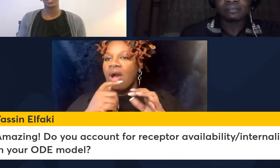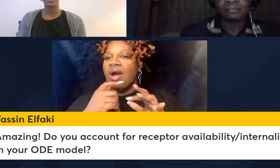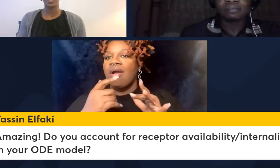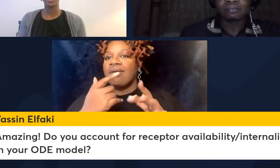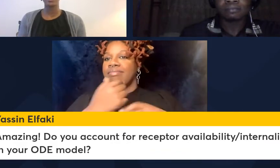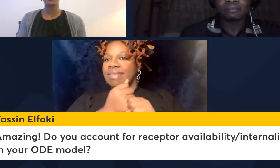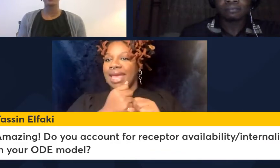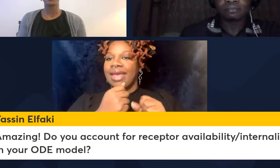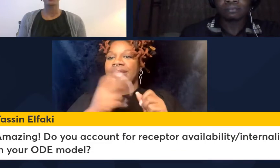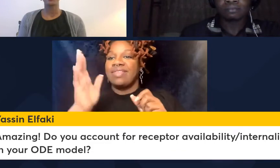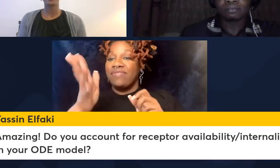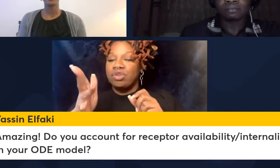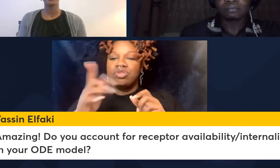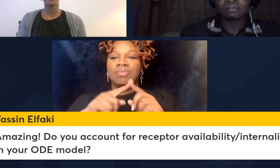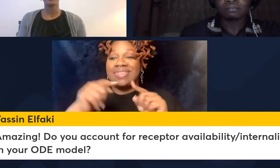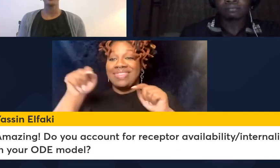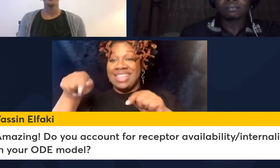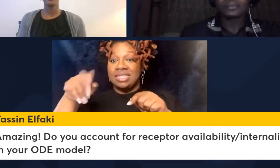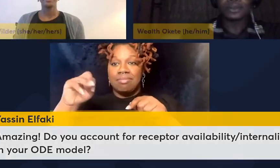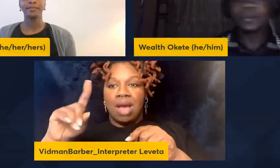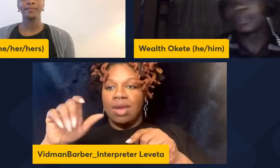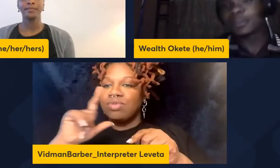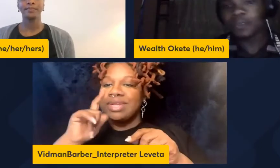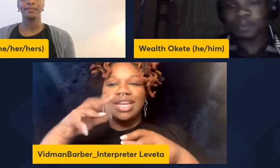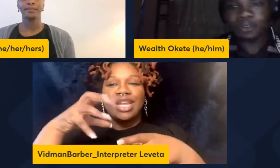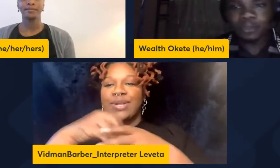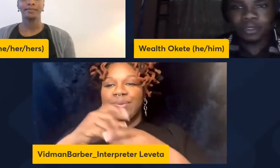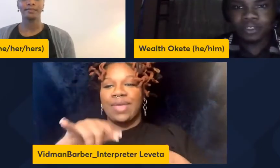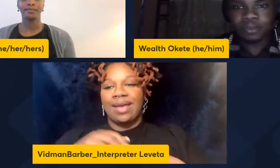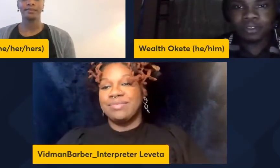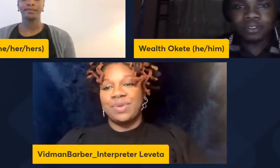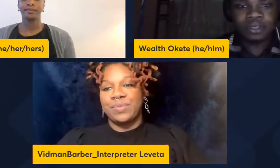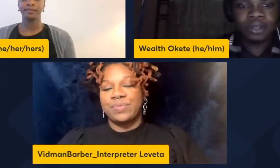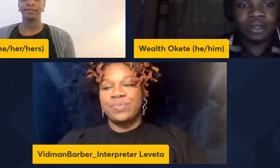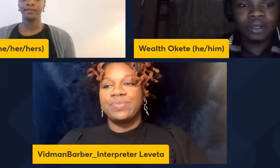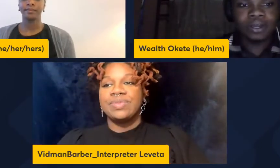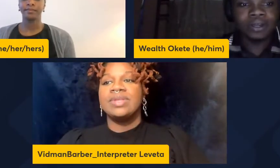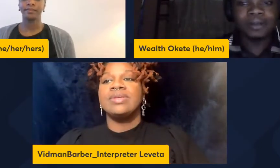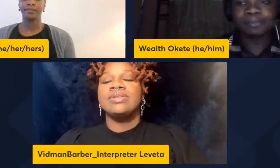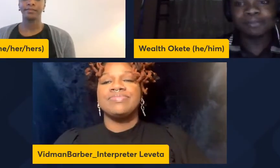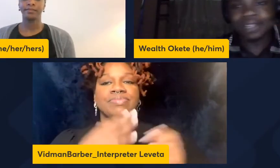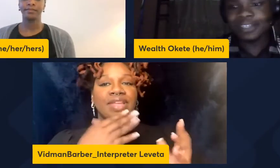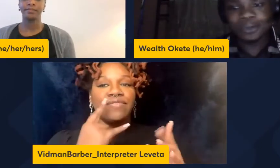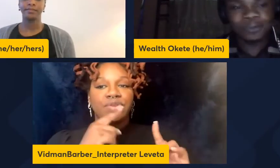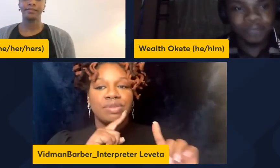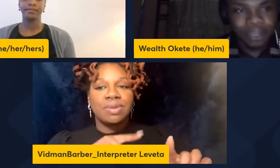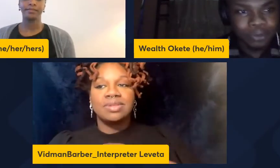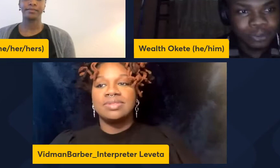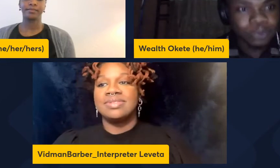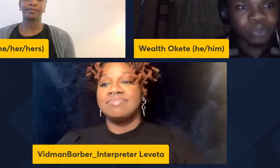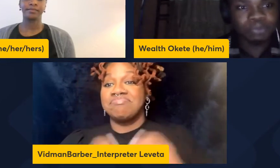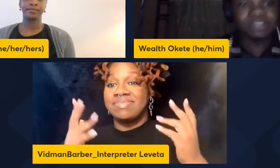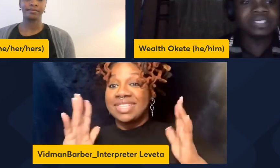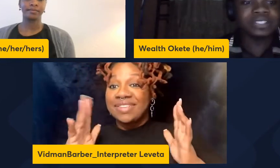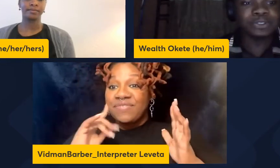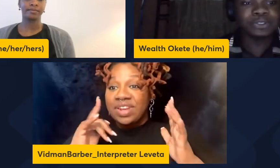that aspect. Okay, thank you very much for your response. That's all for now. So